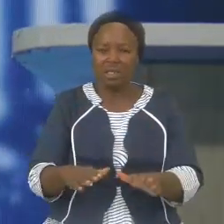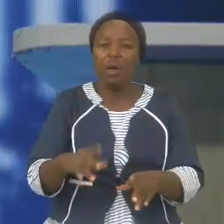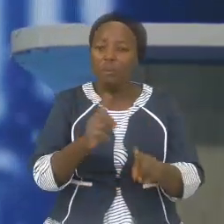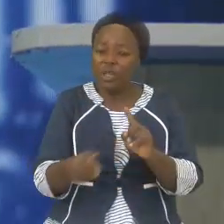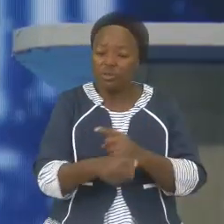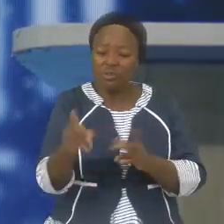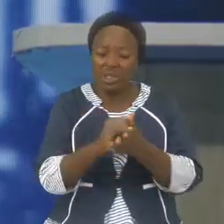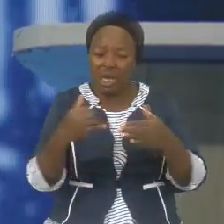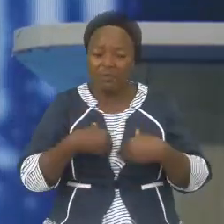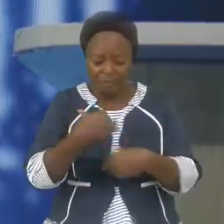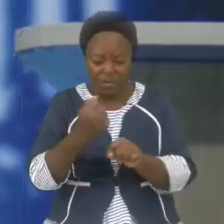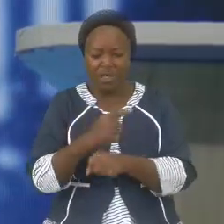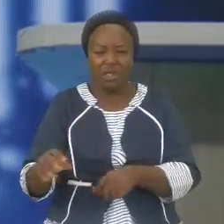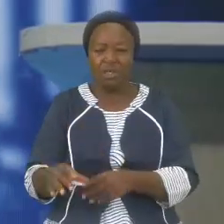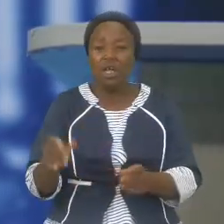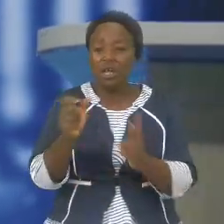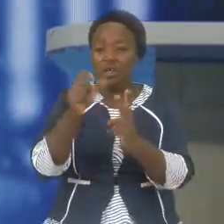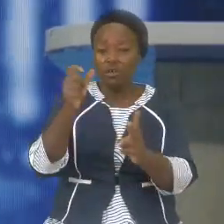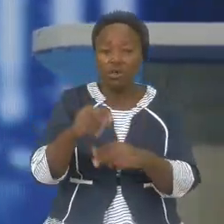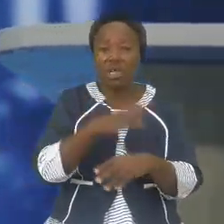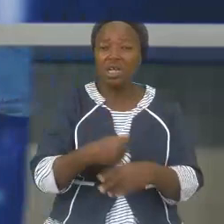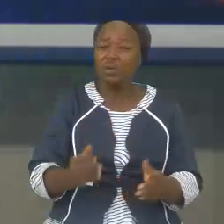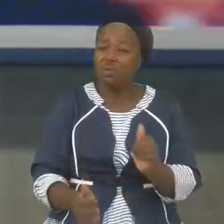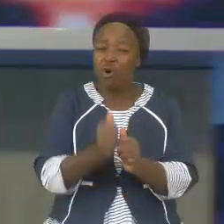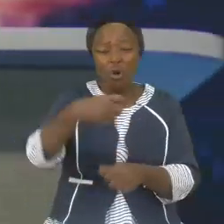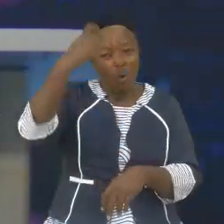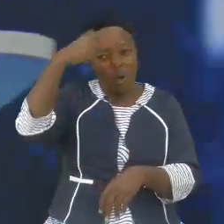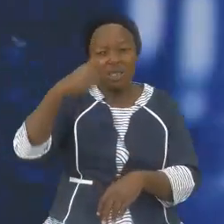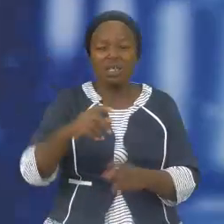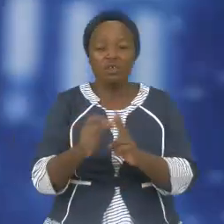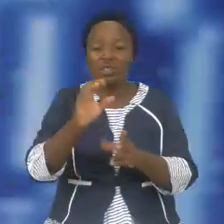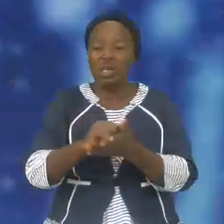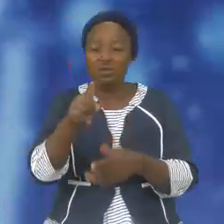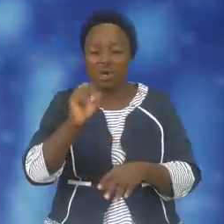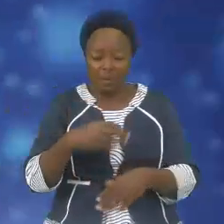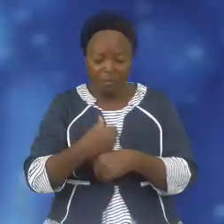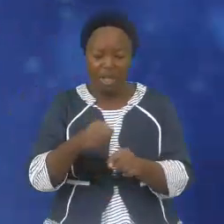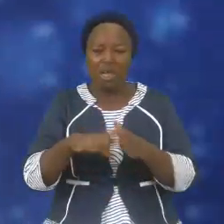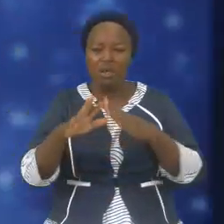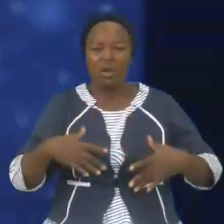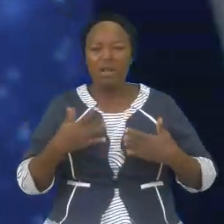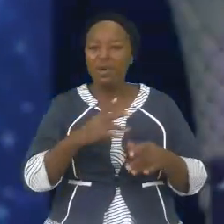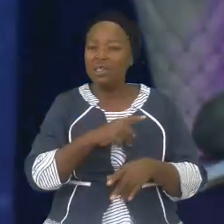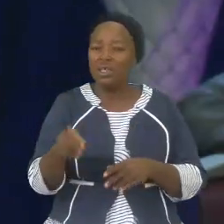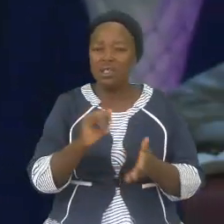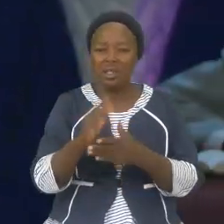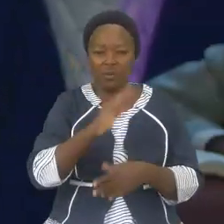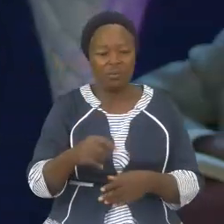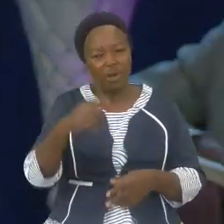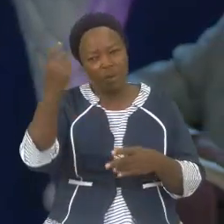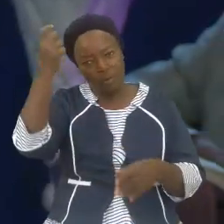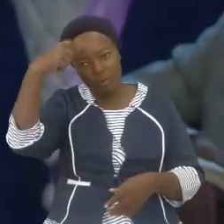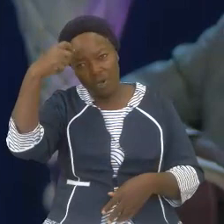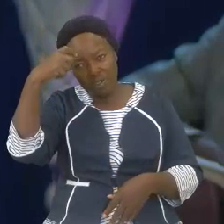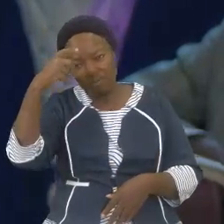choice, the wisest choice you can make in your life. And they that be wise, Timothy, I thank God